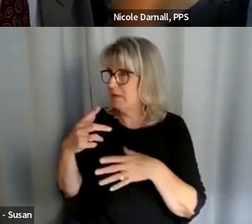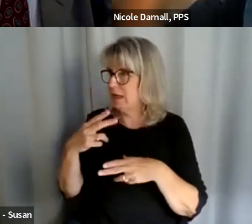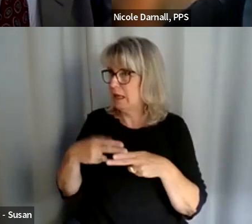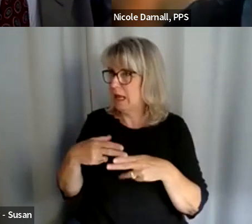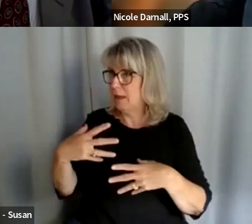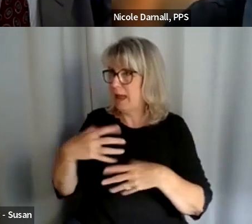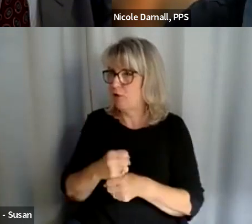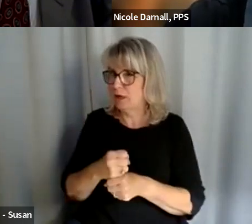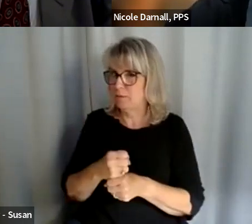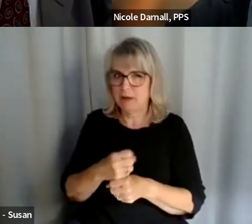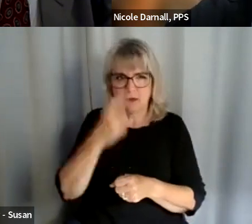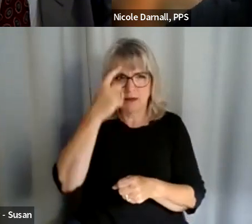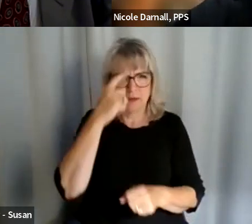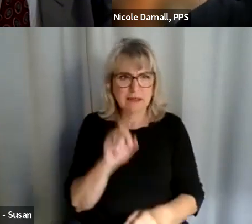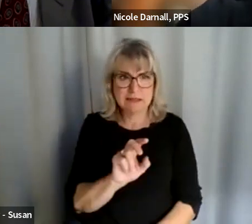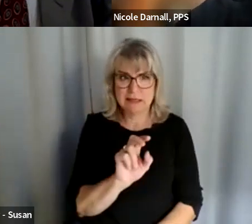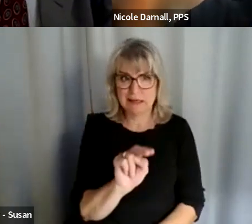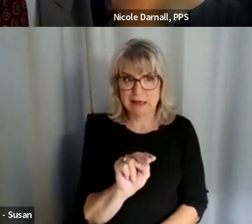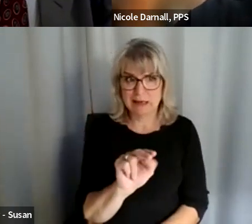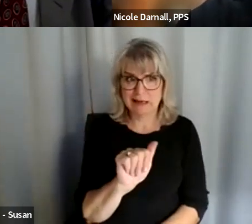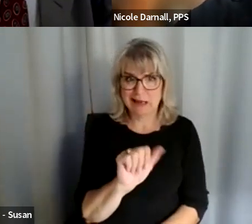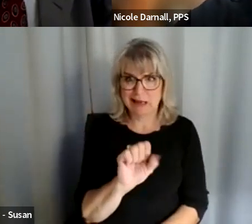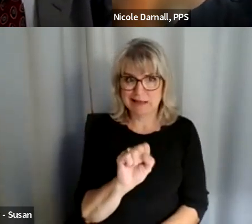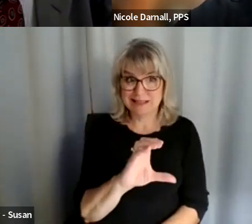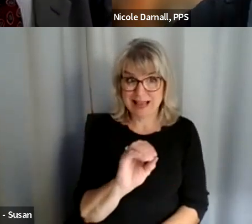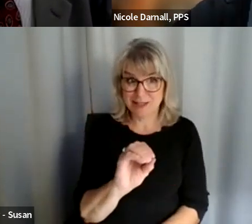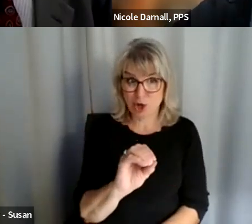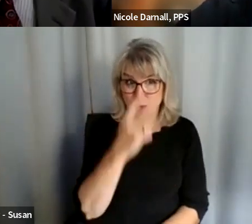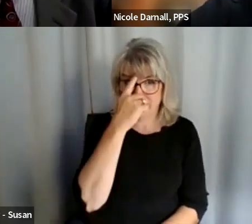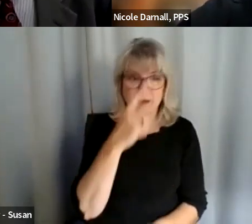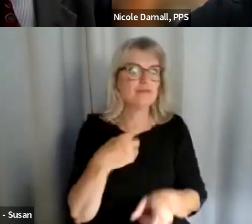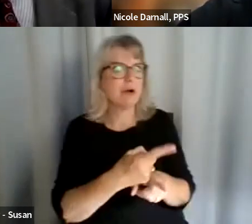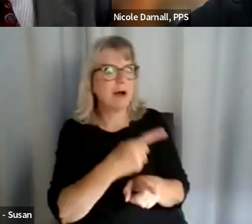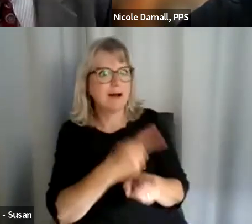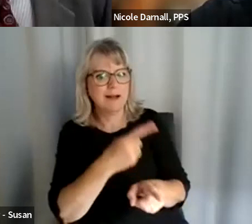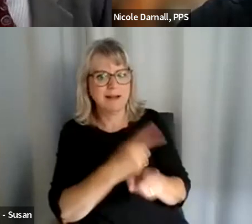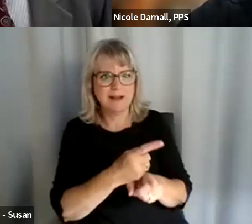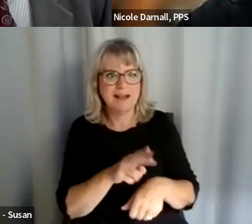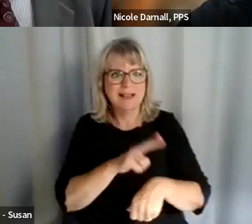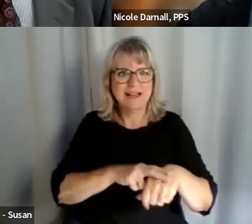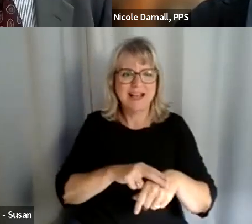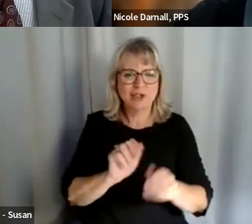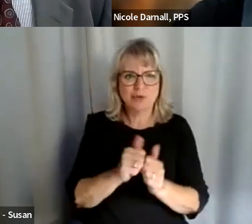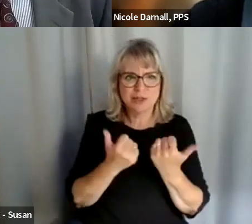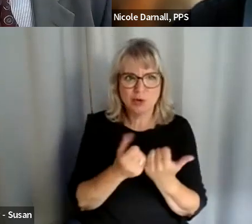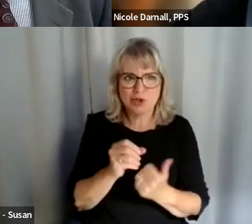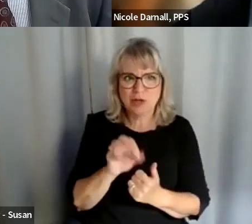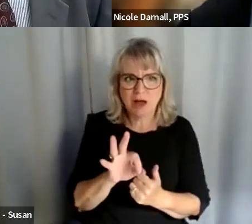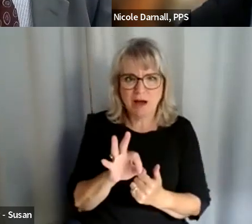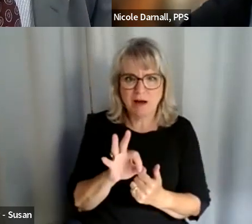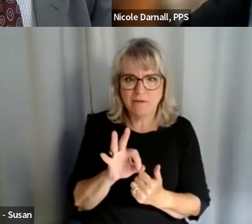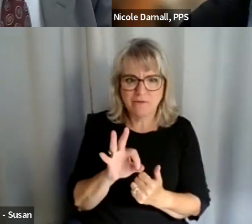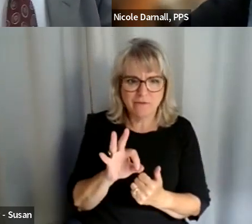guys. I think it's NASPO. There we are. That would be it. That's right. It's the National Association of State